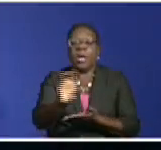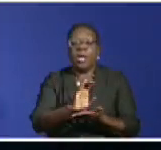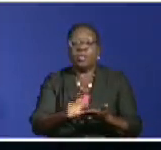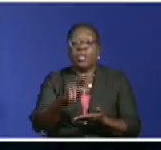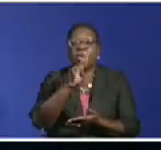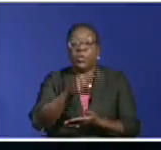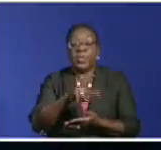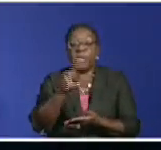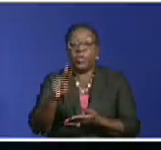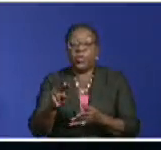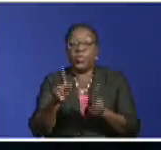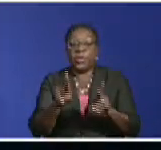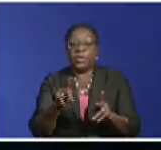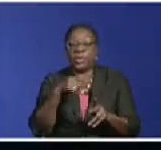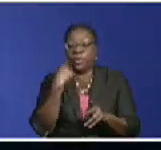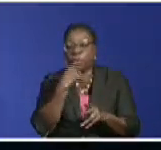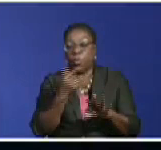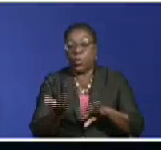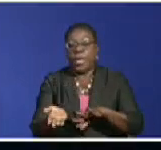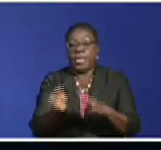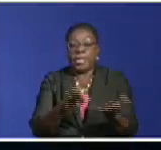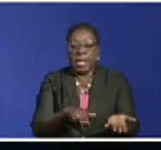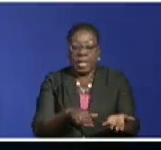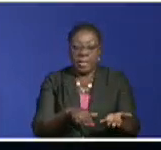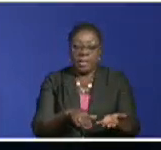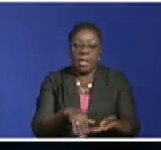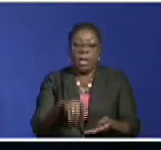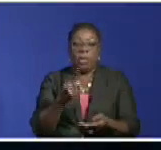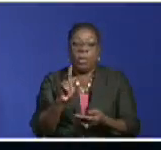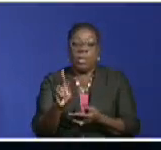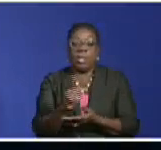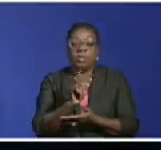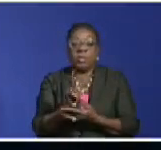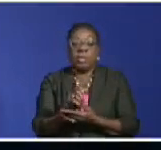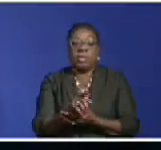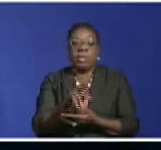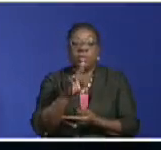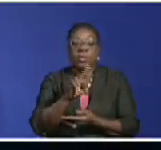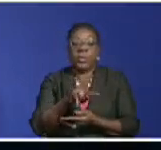an additional 75 cases were recorded, bringing the total number to